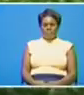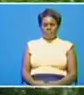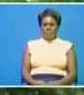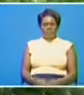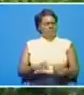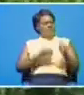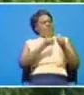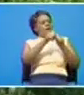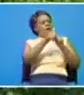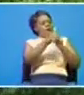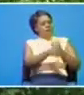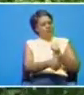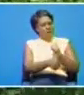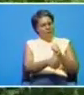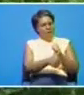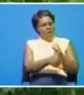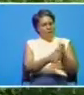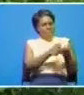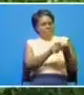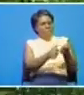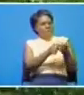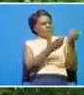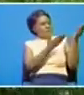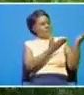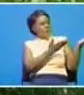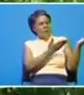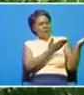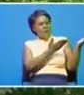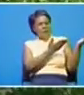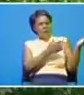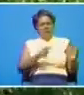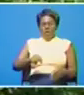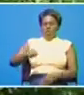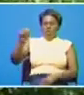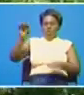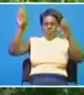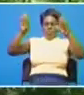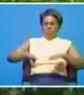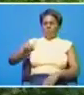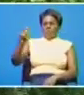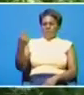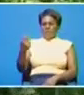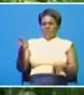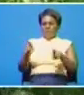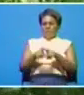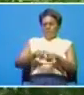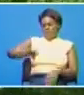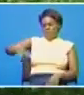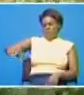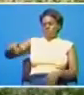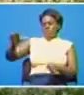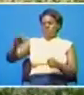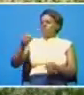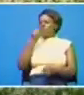From afar, the site of towering maize fields is a site akin to North Rift, Kenya, also known to be the country's food